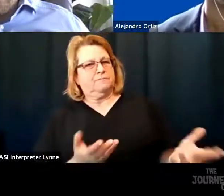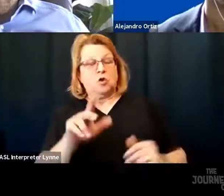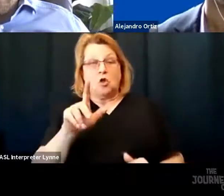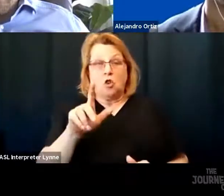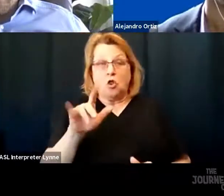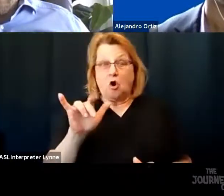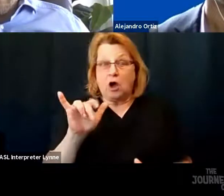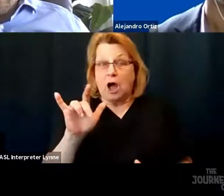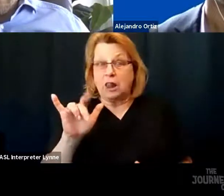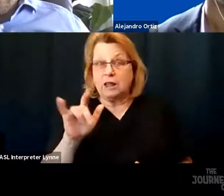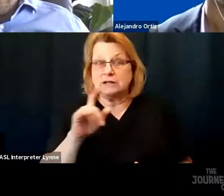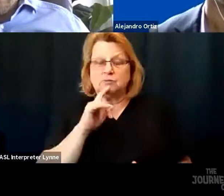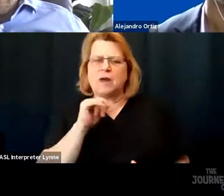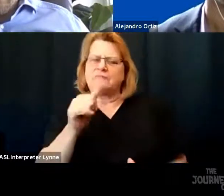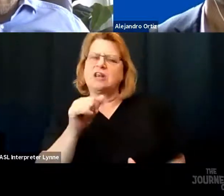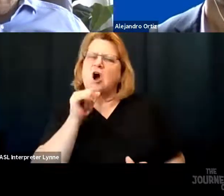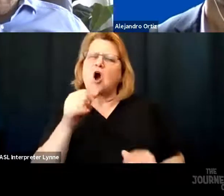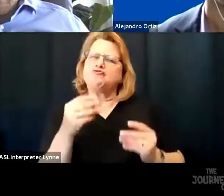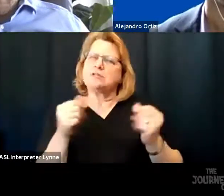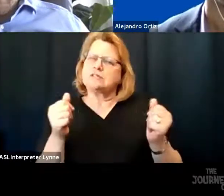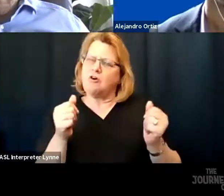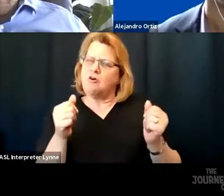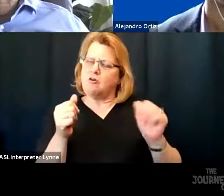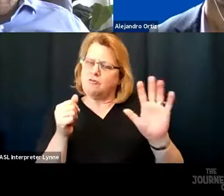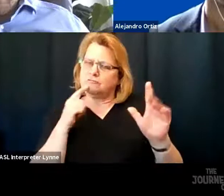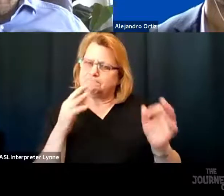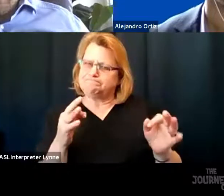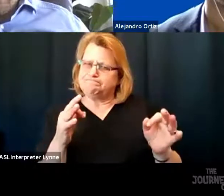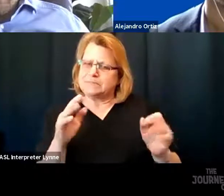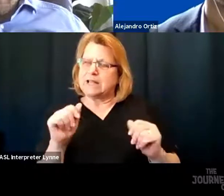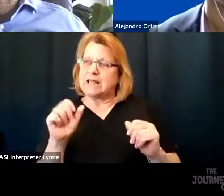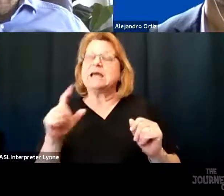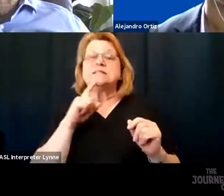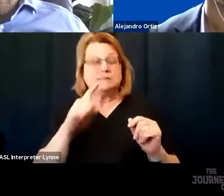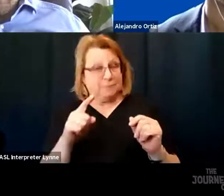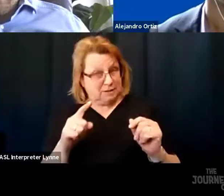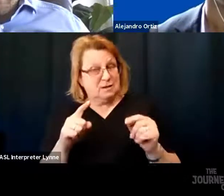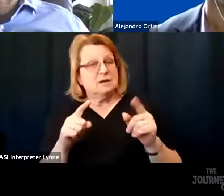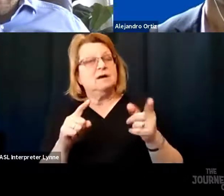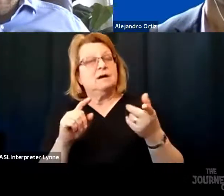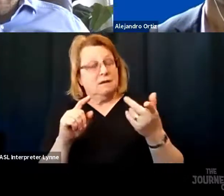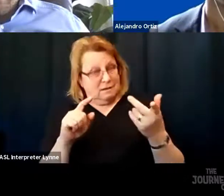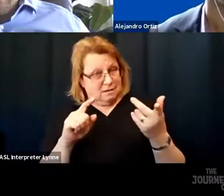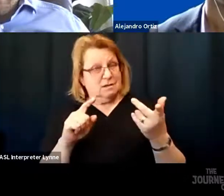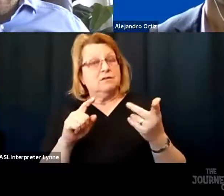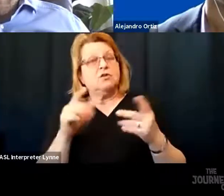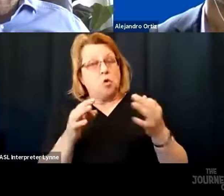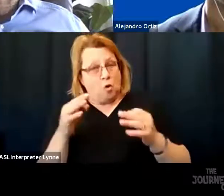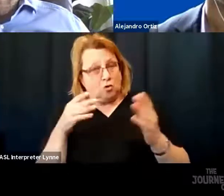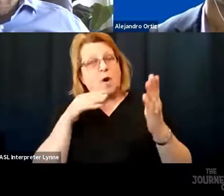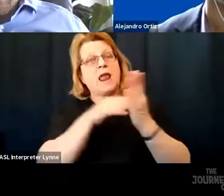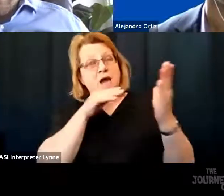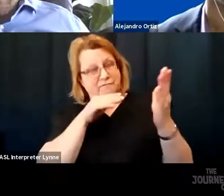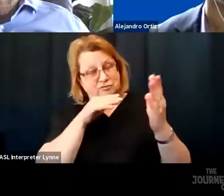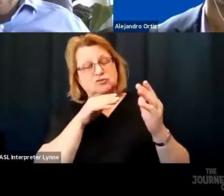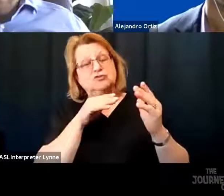an unresolved case, but the Department of Justice did go after the town of Oyster Bay for such a policy. A